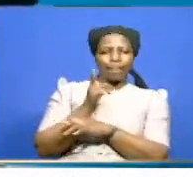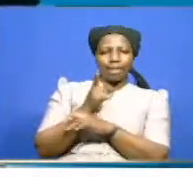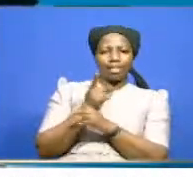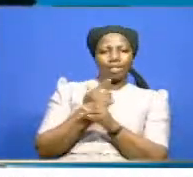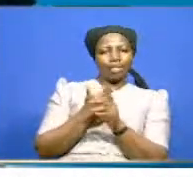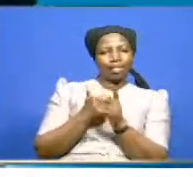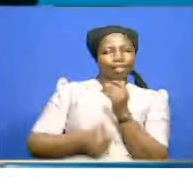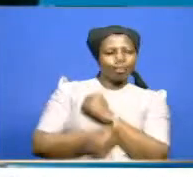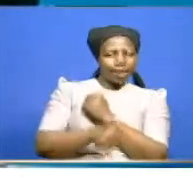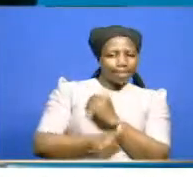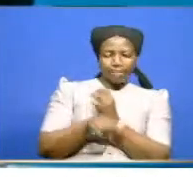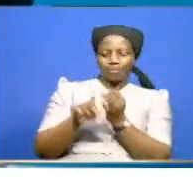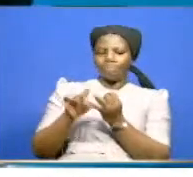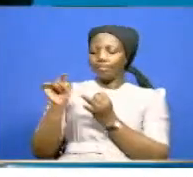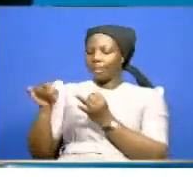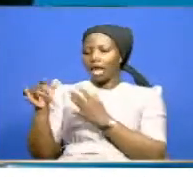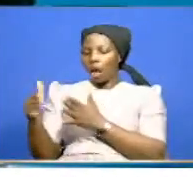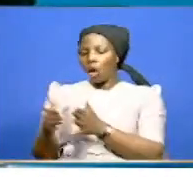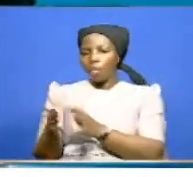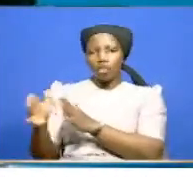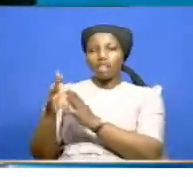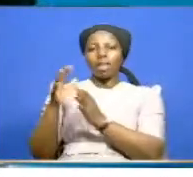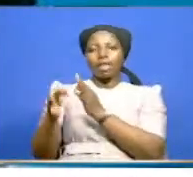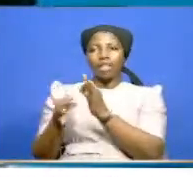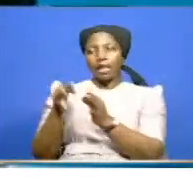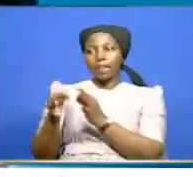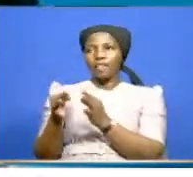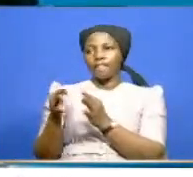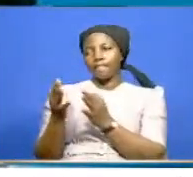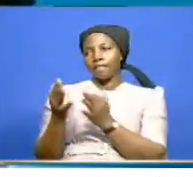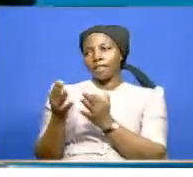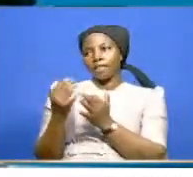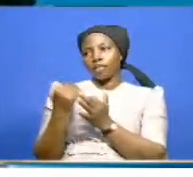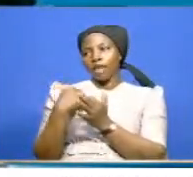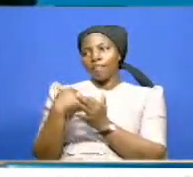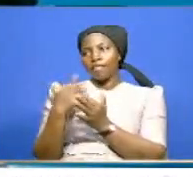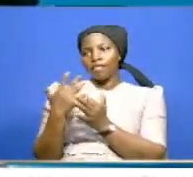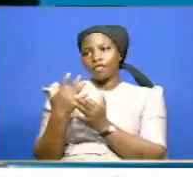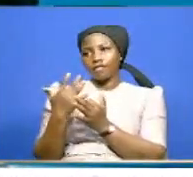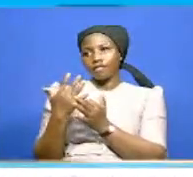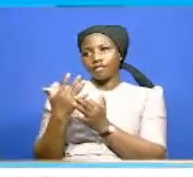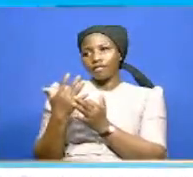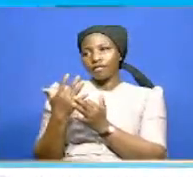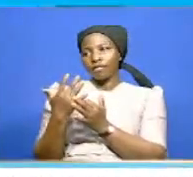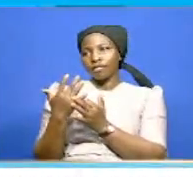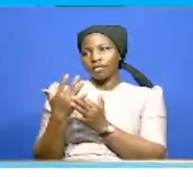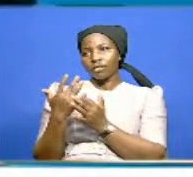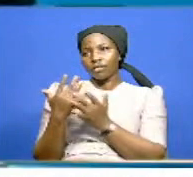opportunities. And if there are red flags for your business,